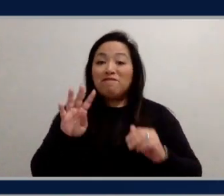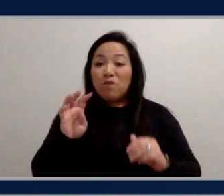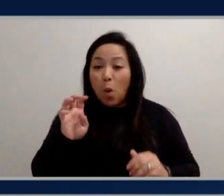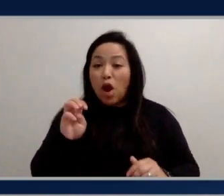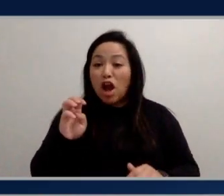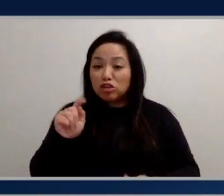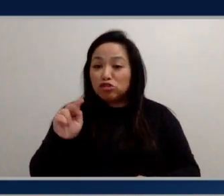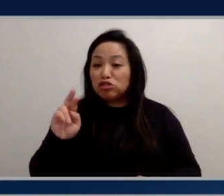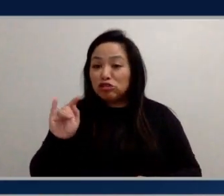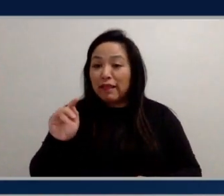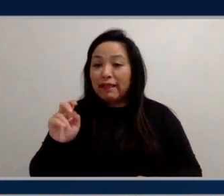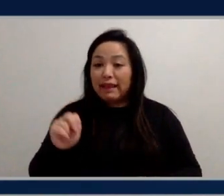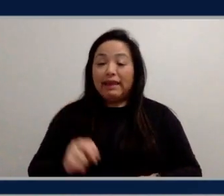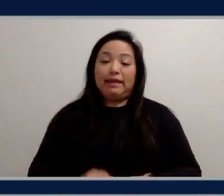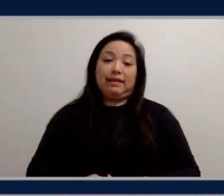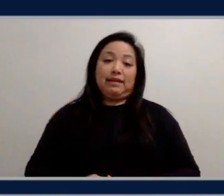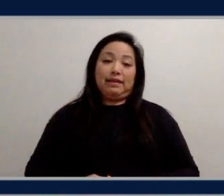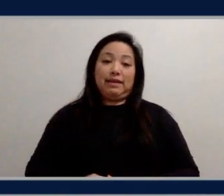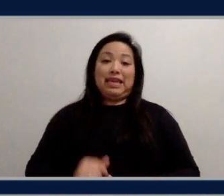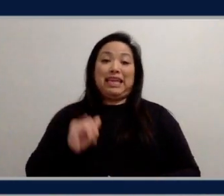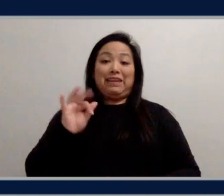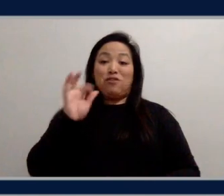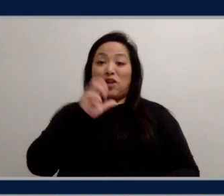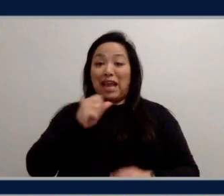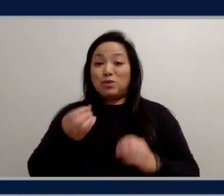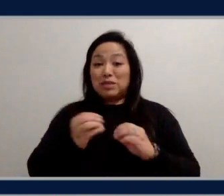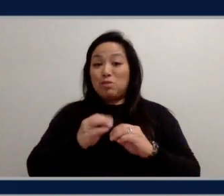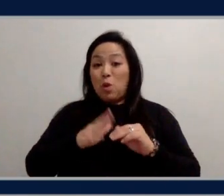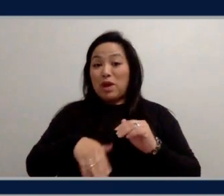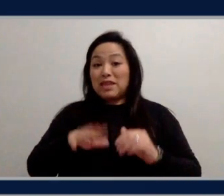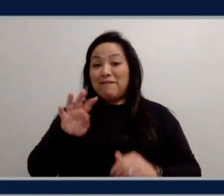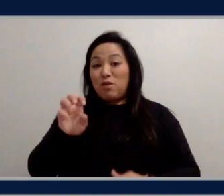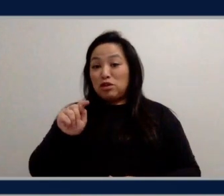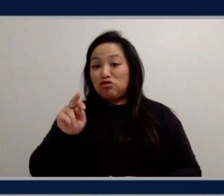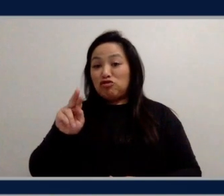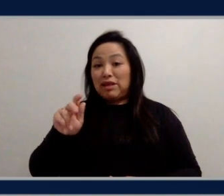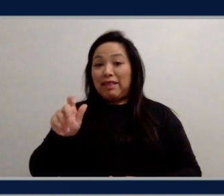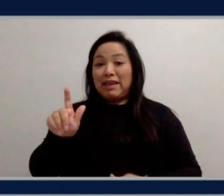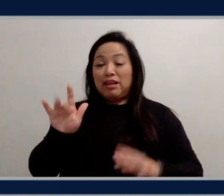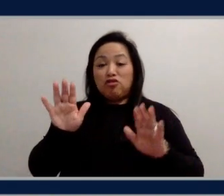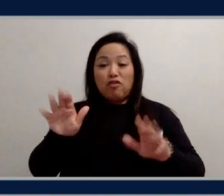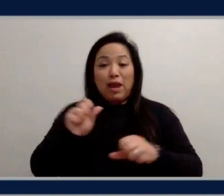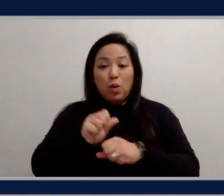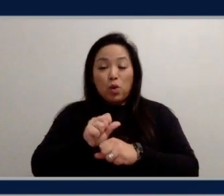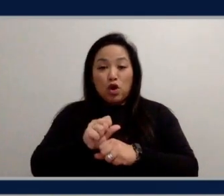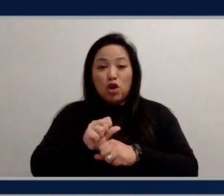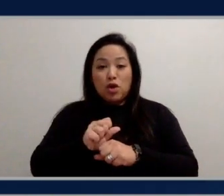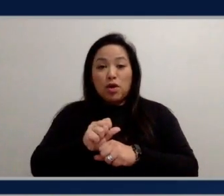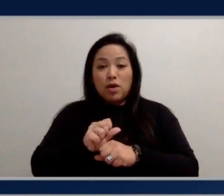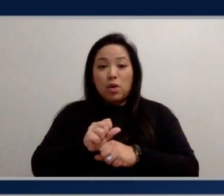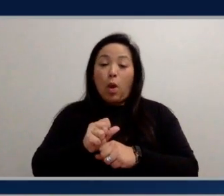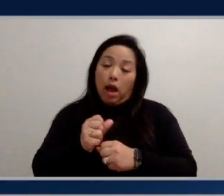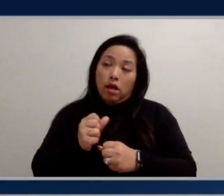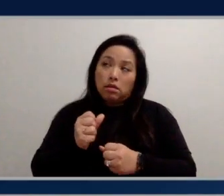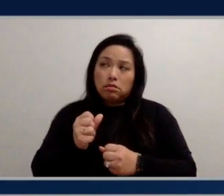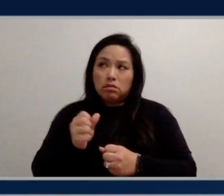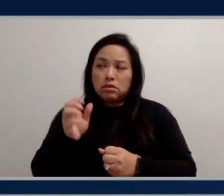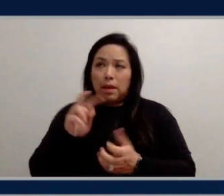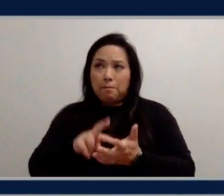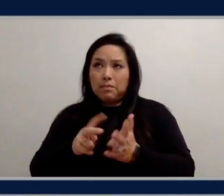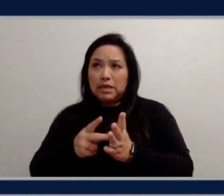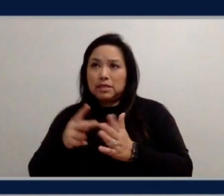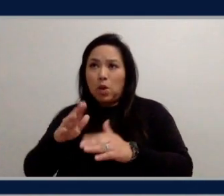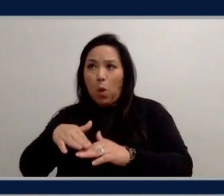400 trillion. If your guess is more than 400 trillion, great work. So I guess more than one trillion is technically I said more than